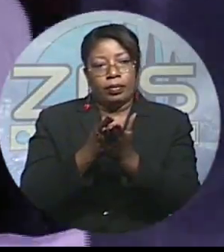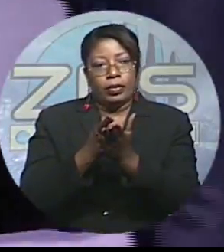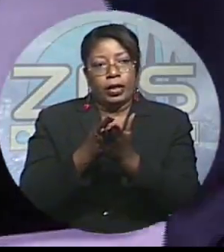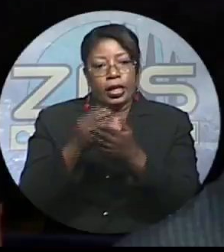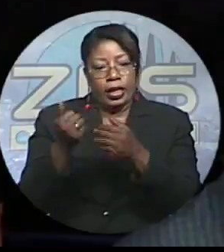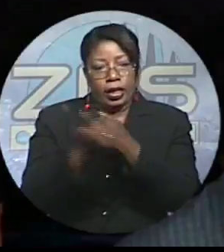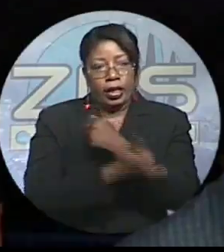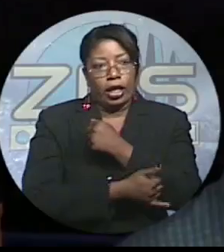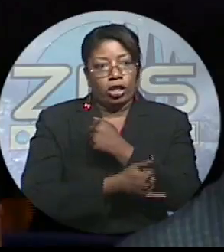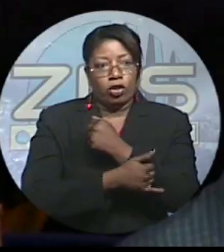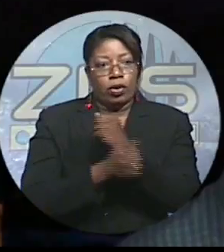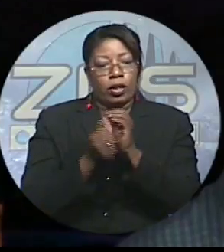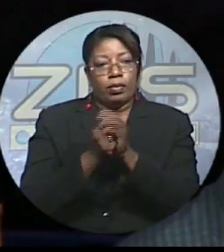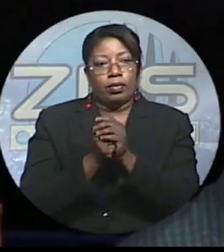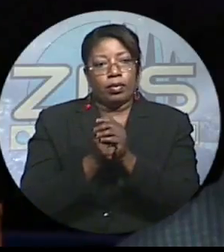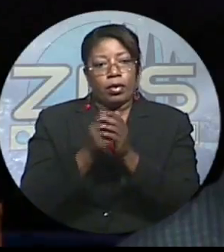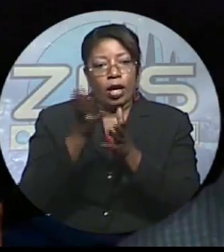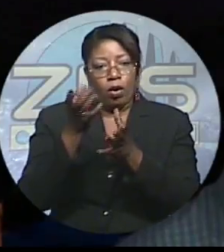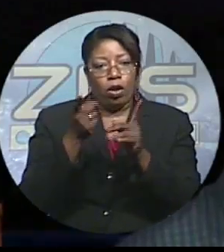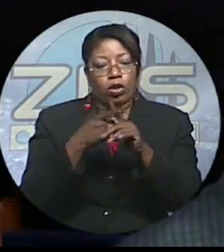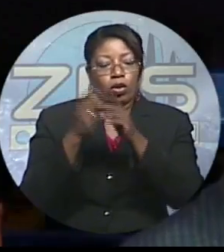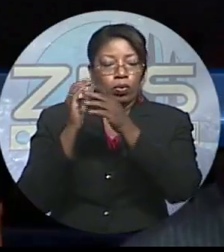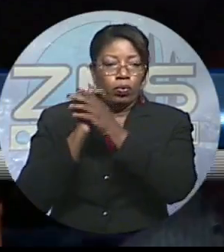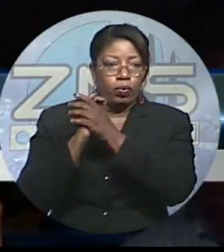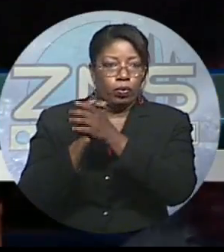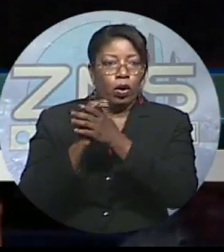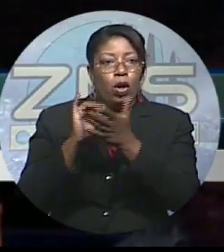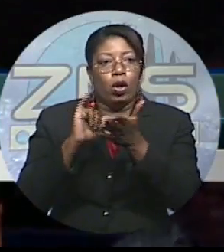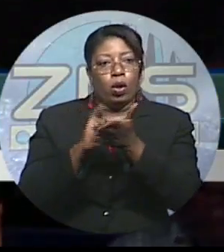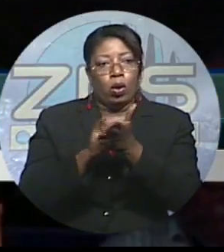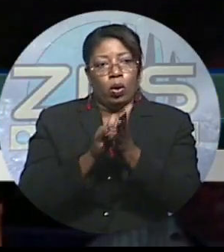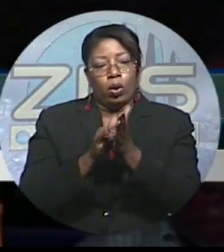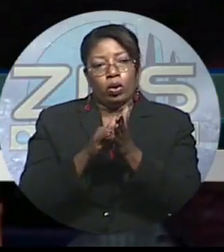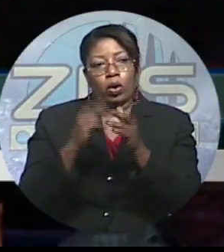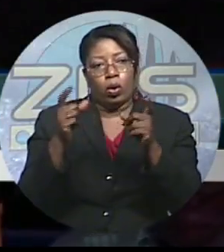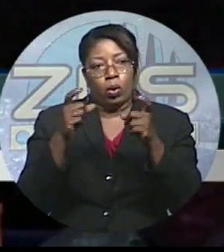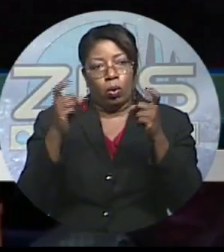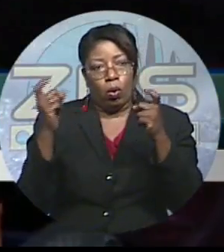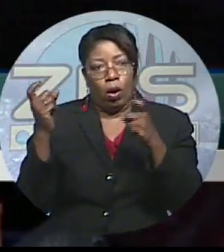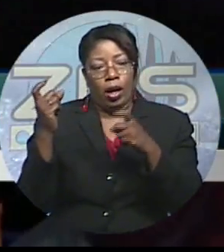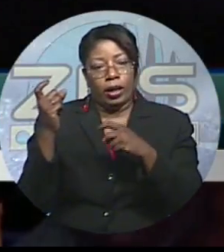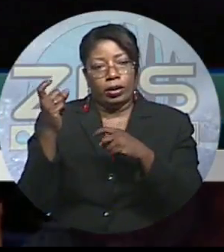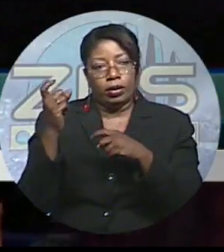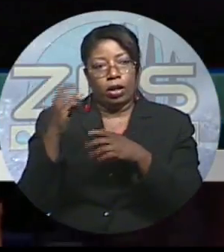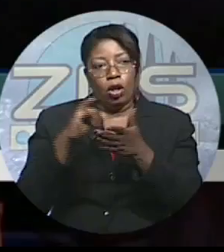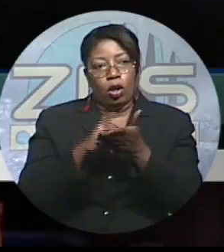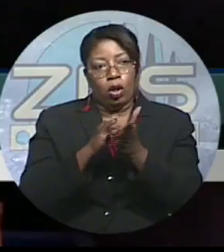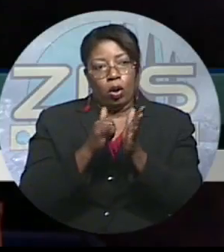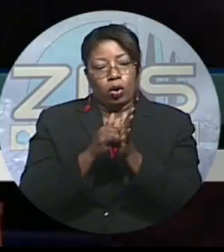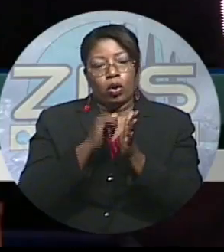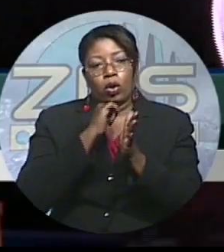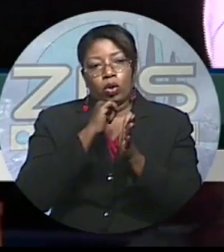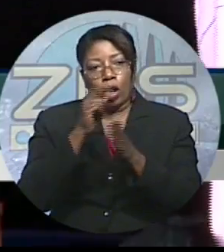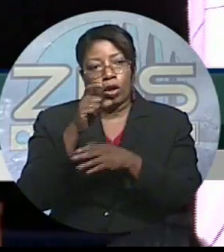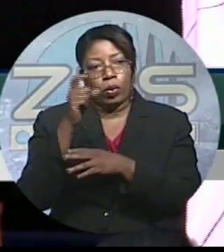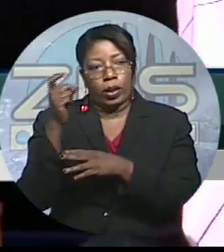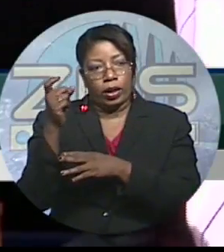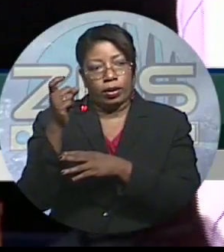job well done. I want to congratulate those who won, those who did not